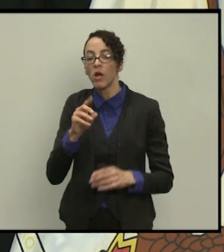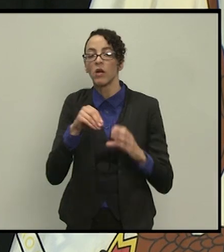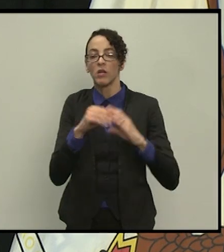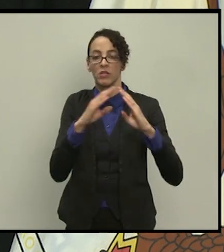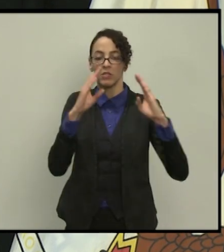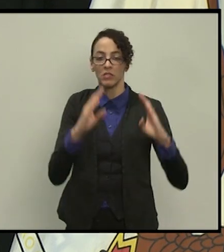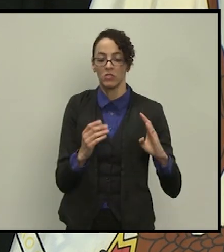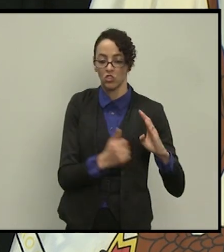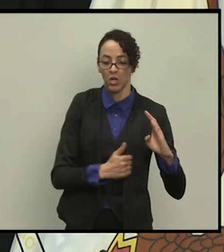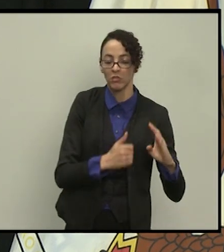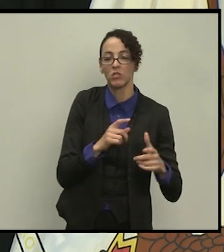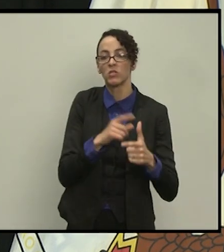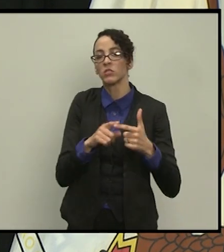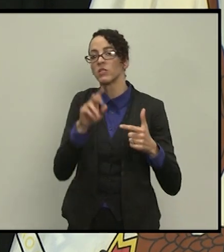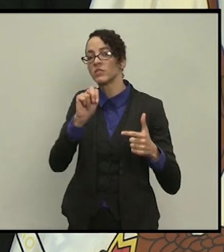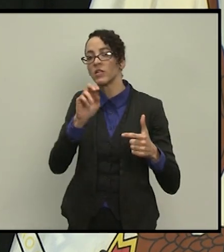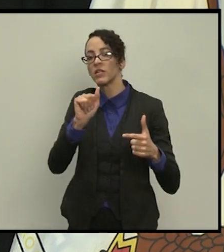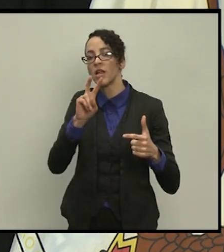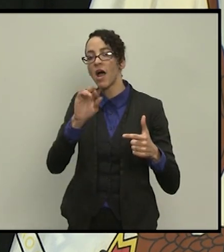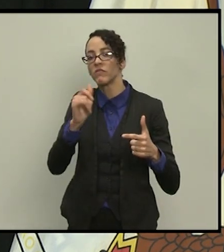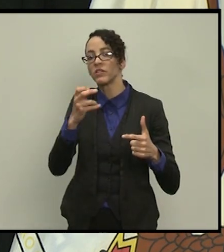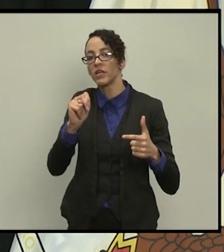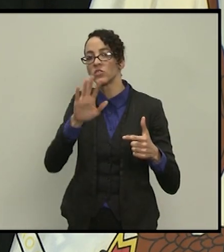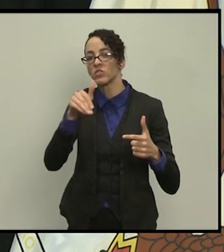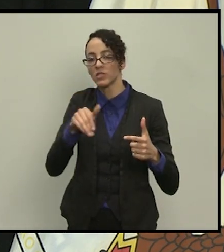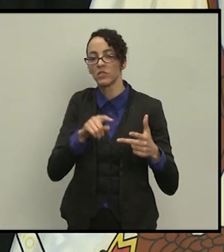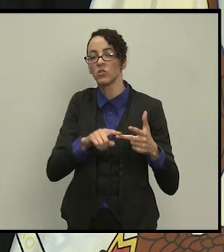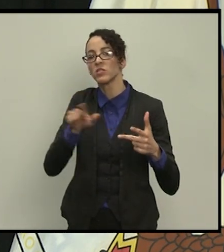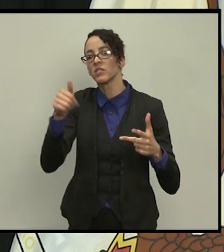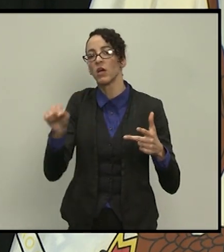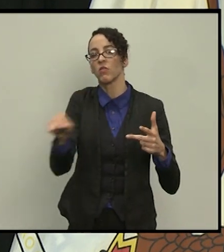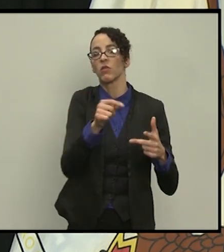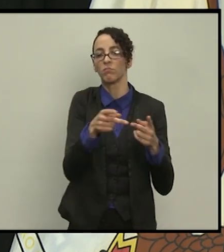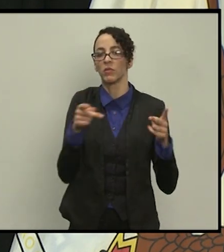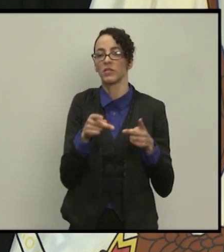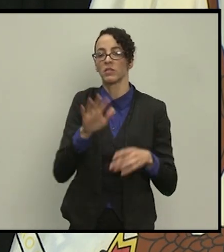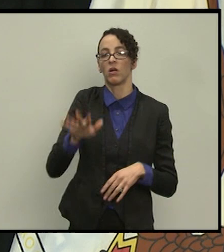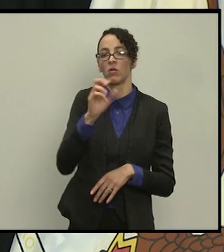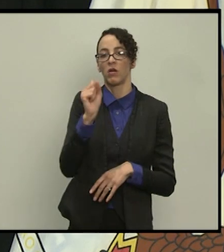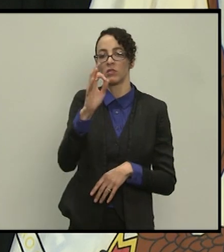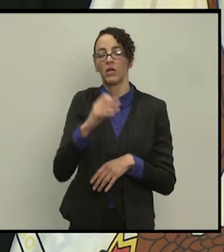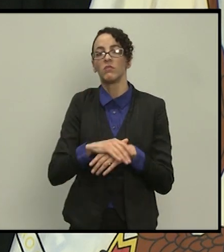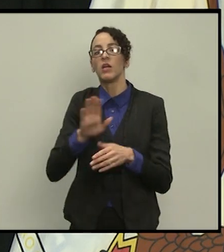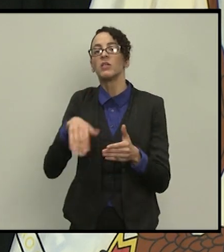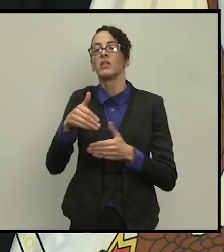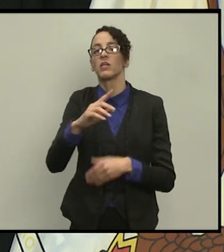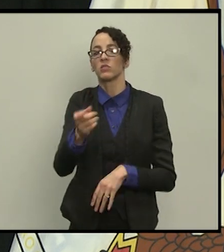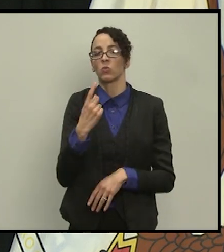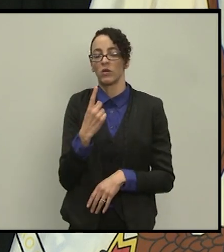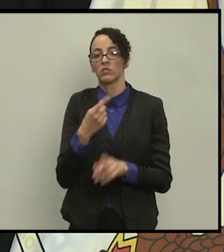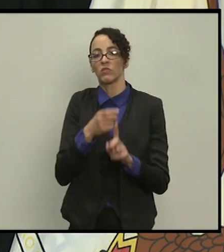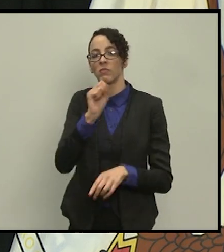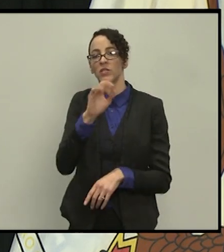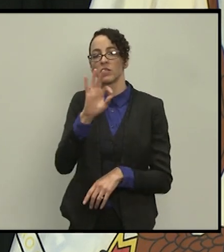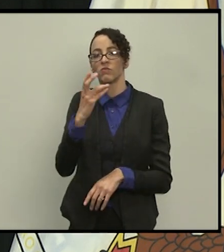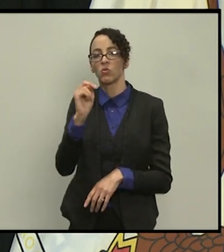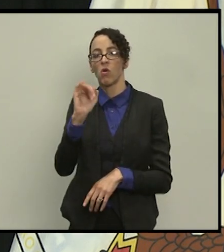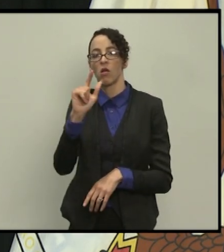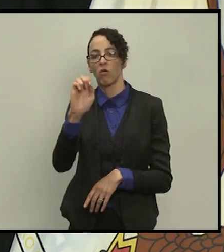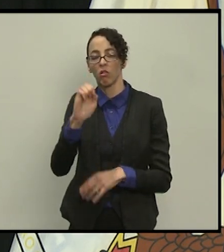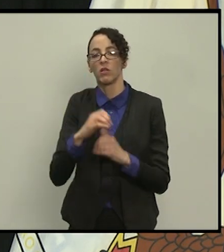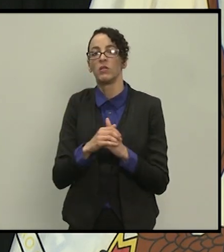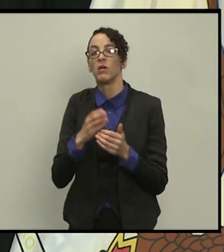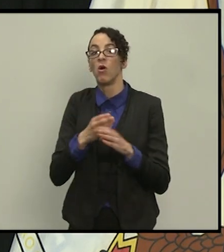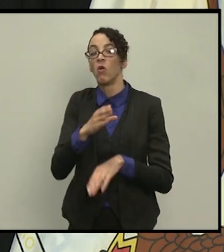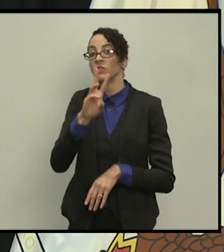city. Next question is from Trisha Thadani, SF Chronicle. More than 60 people have tested positive